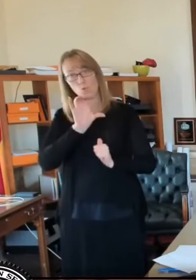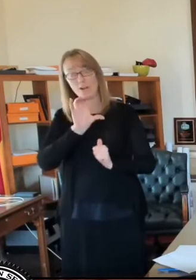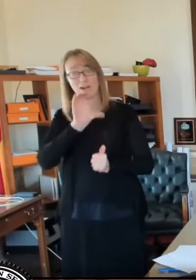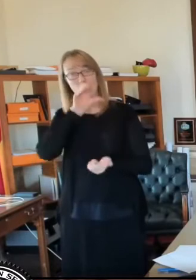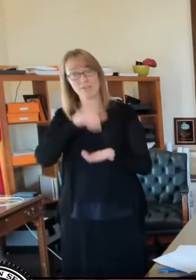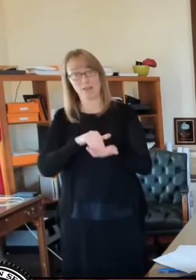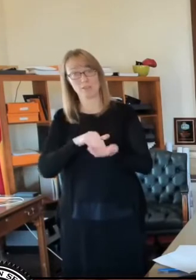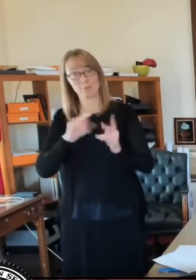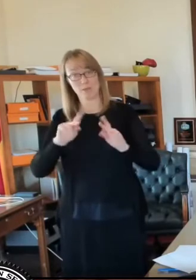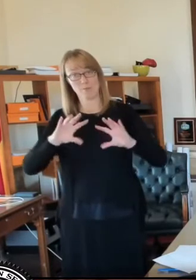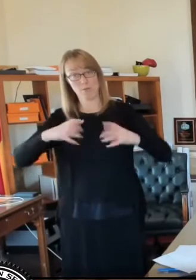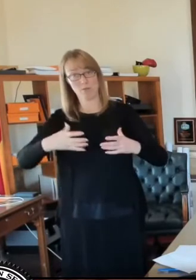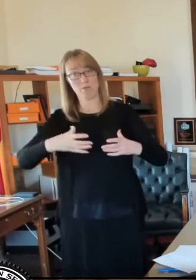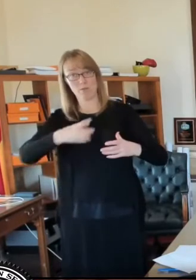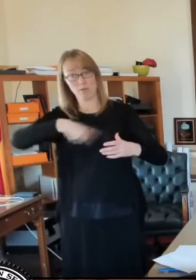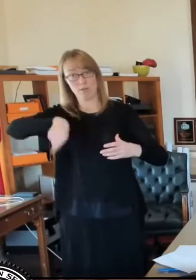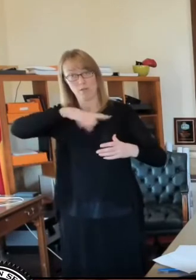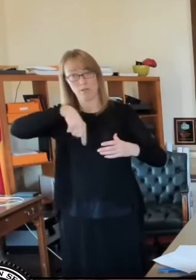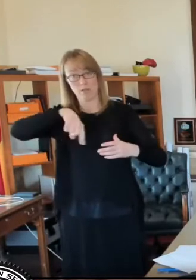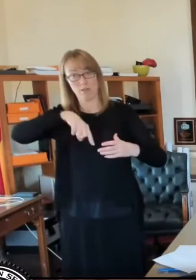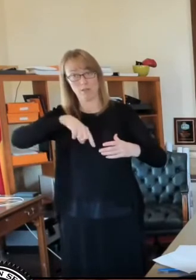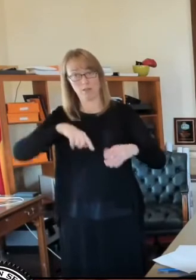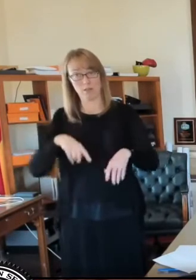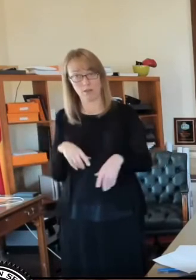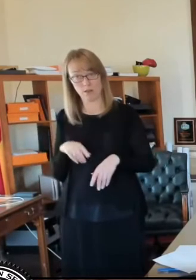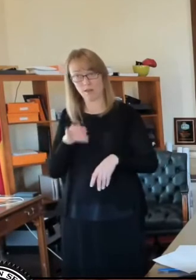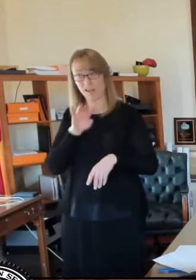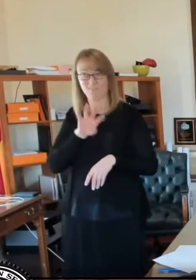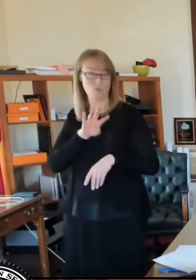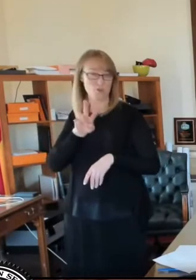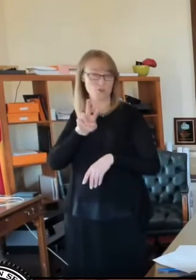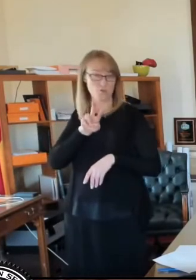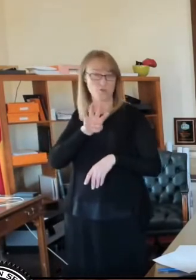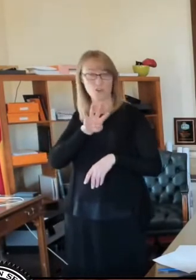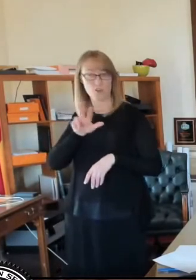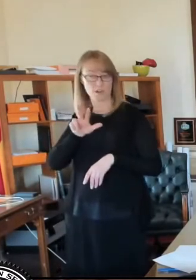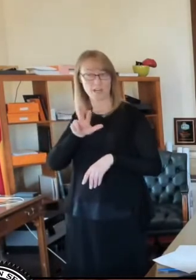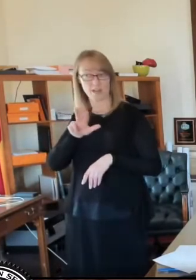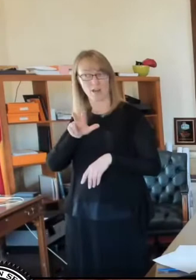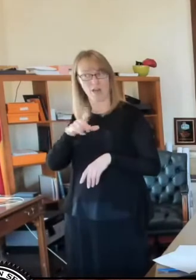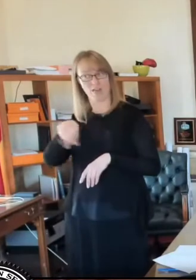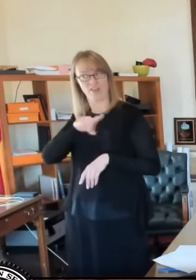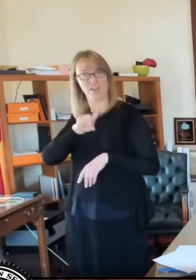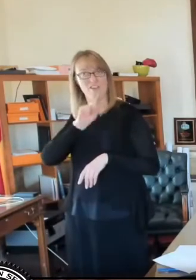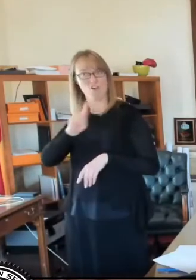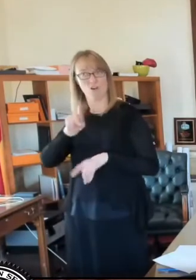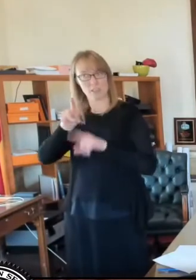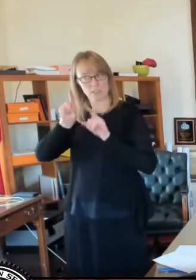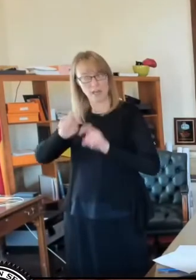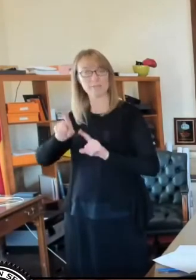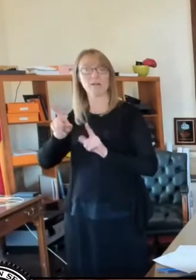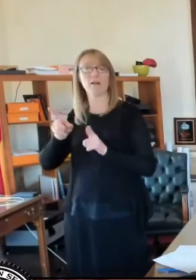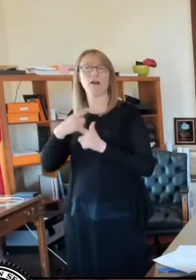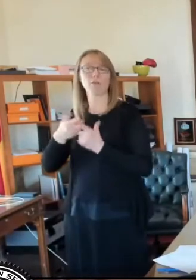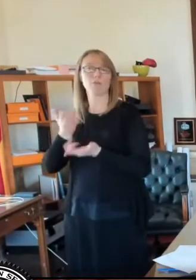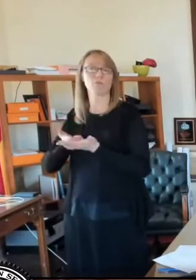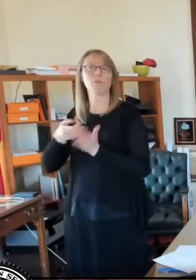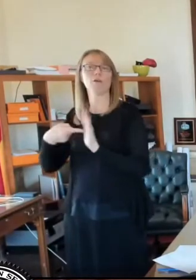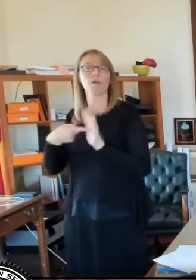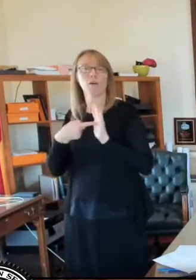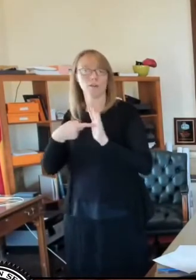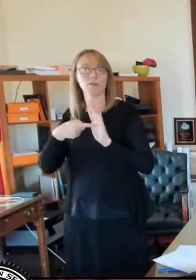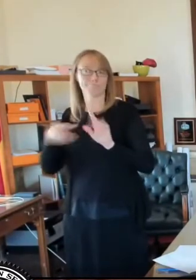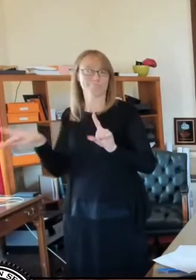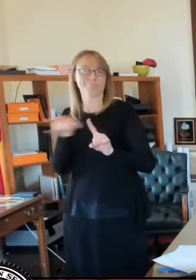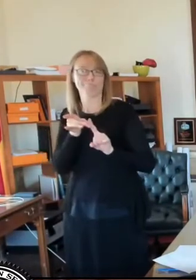are diagnosed as COVID positive every day. So that's in the city of St. Louis. St. Louis County